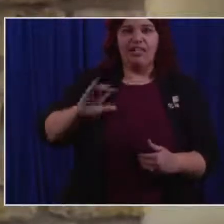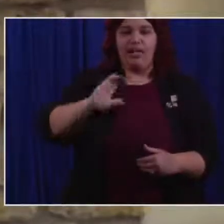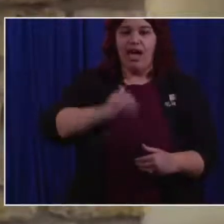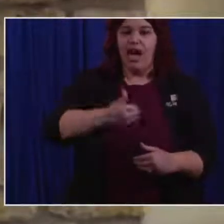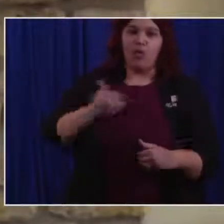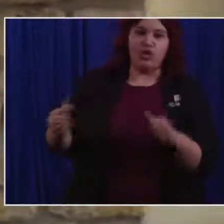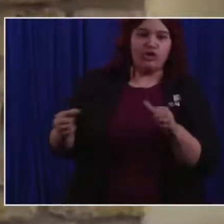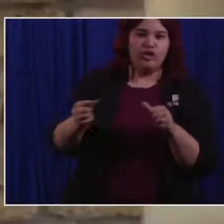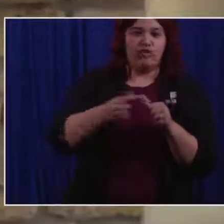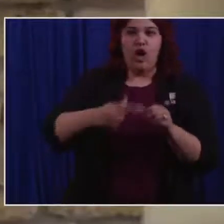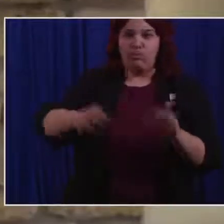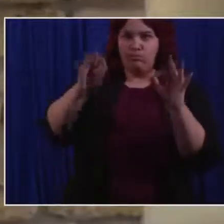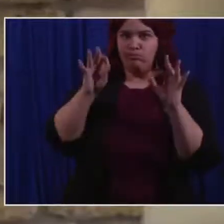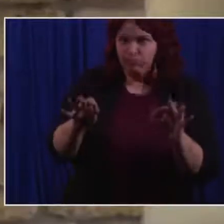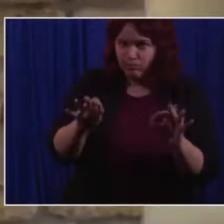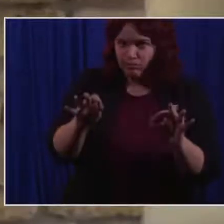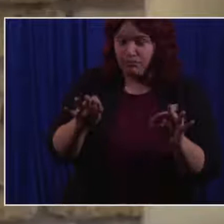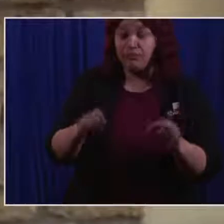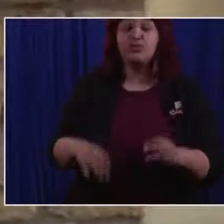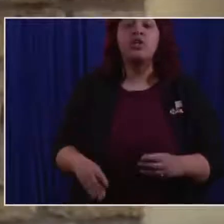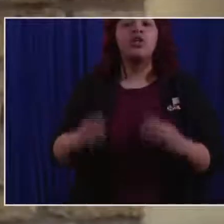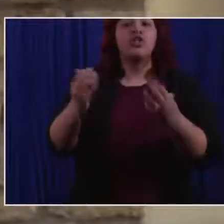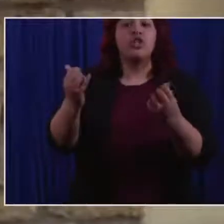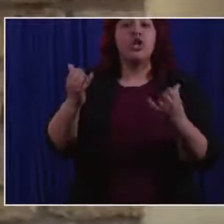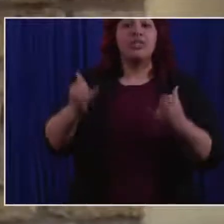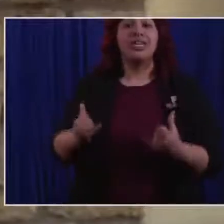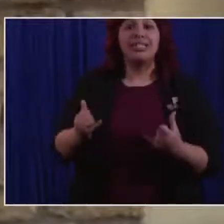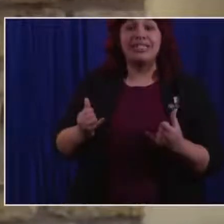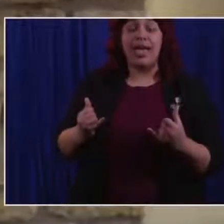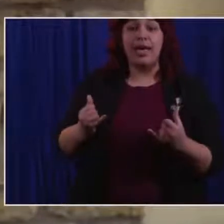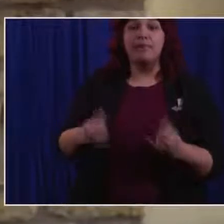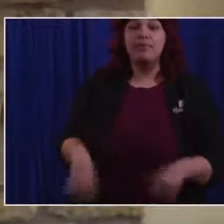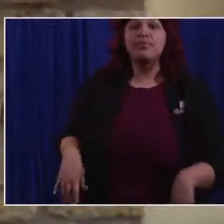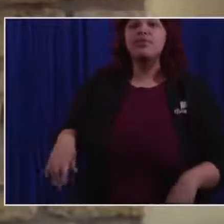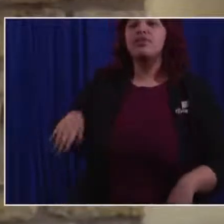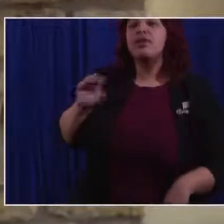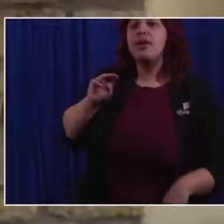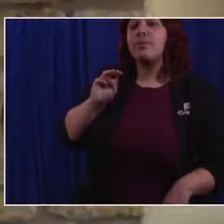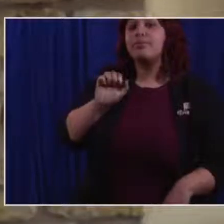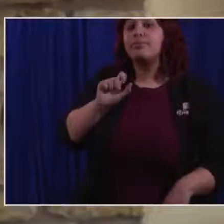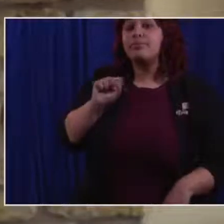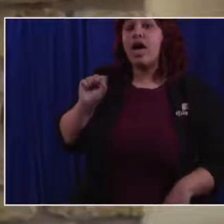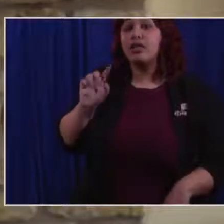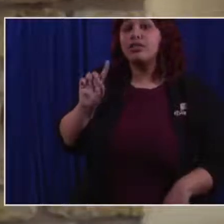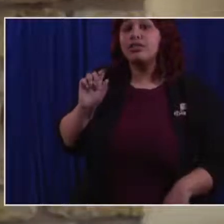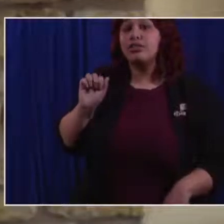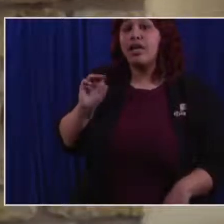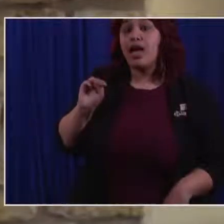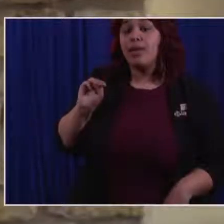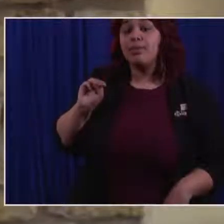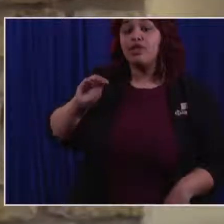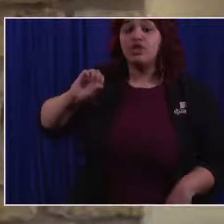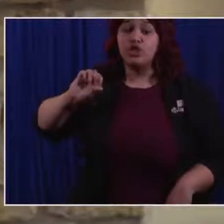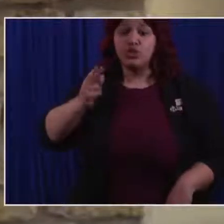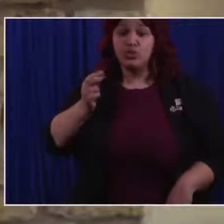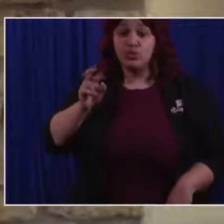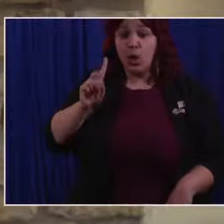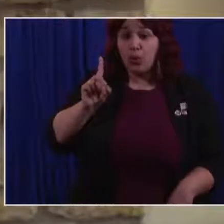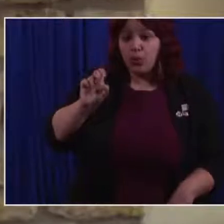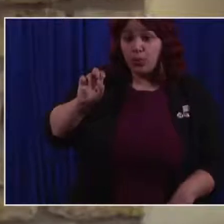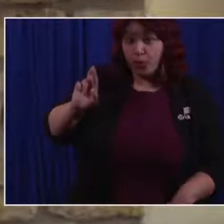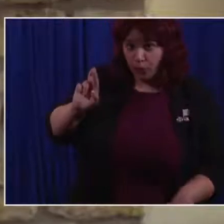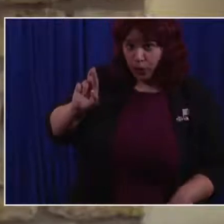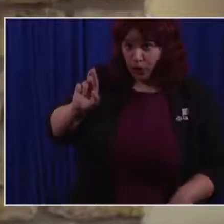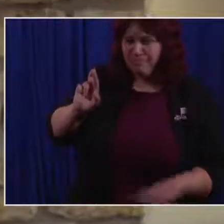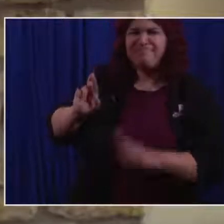Damschroeder, who has been serving as our director of the Department of Administrative Services, is starting his work as interim director